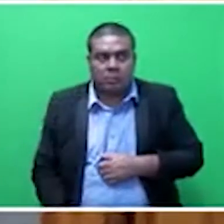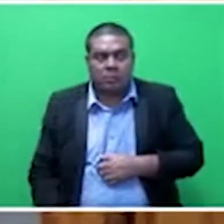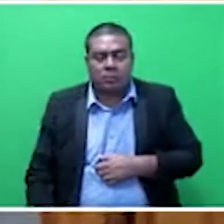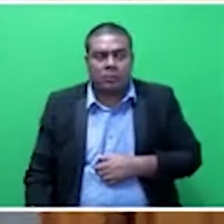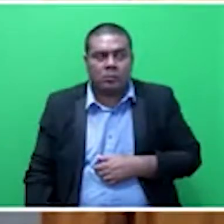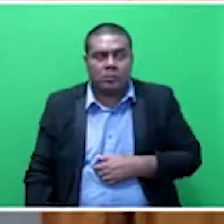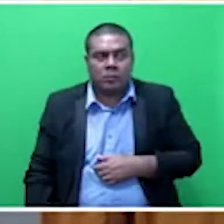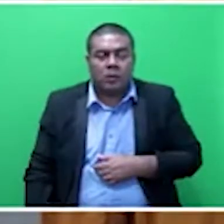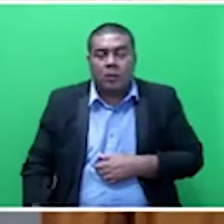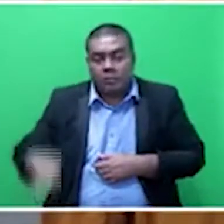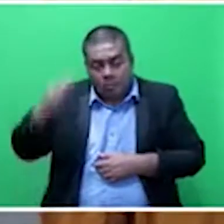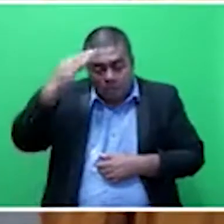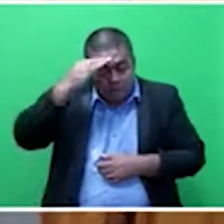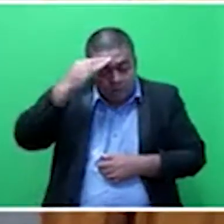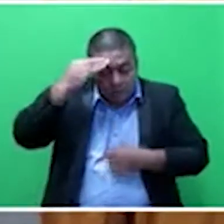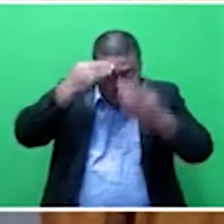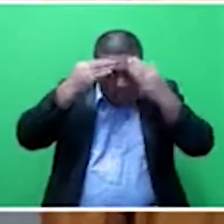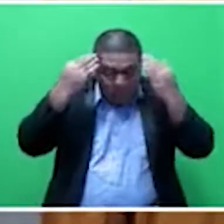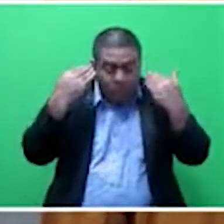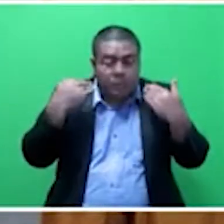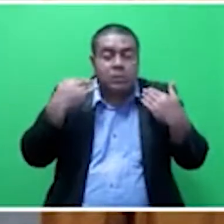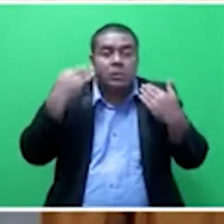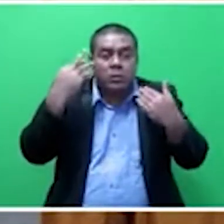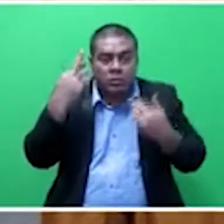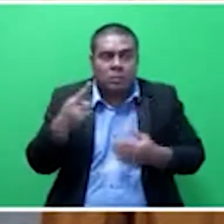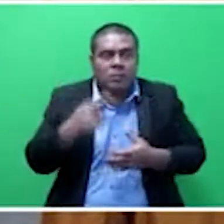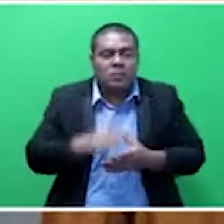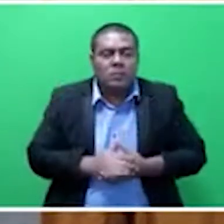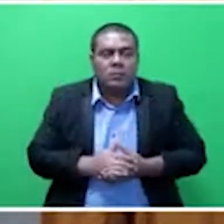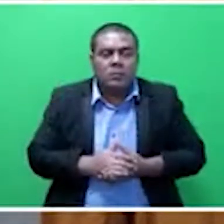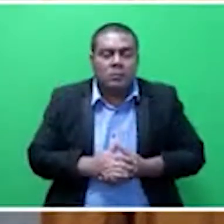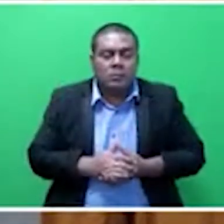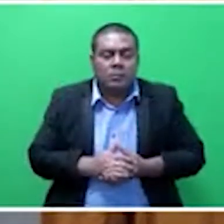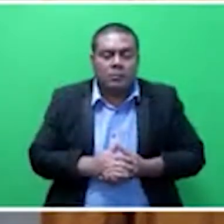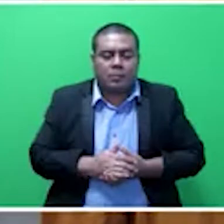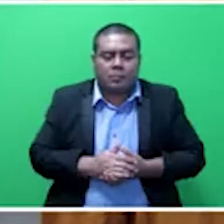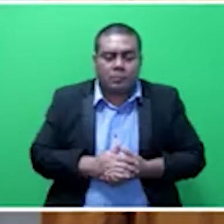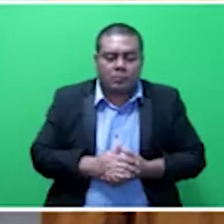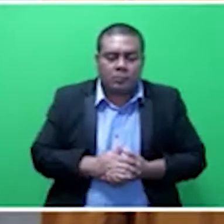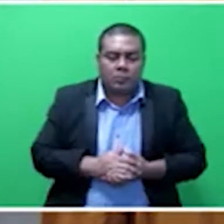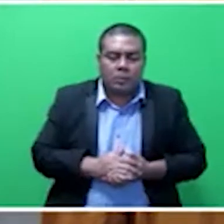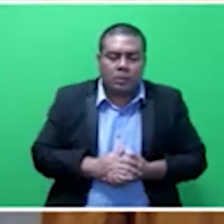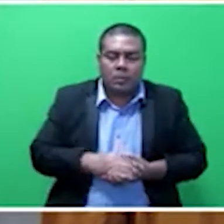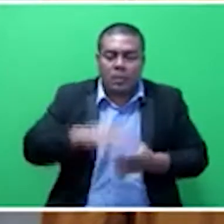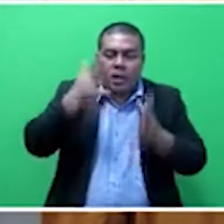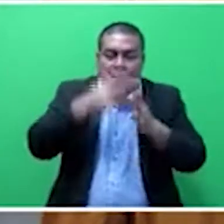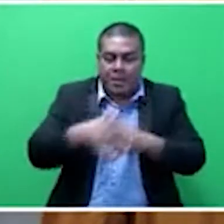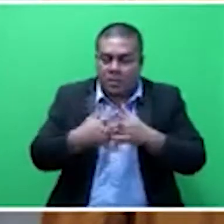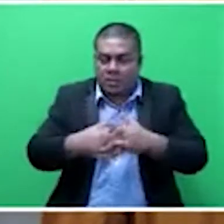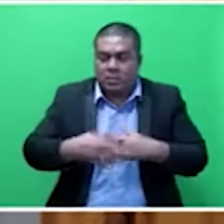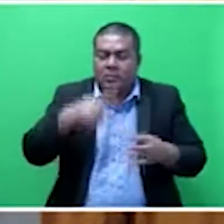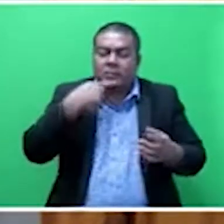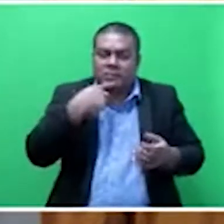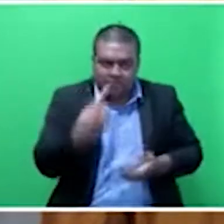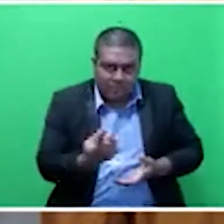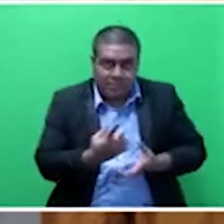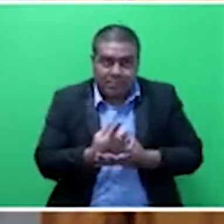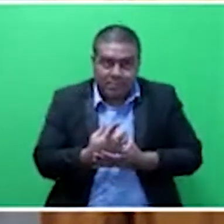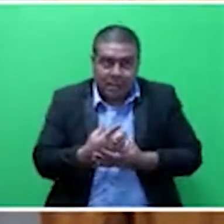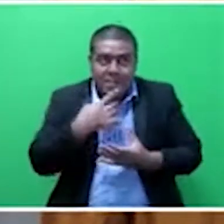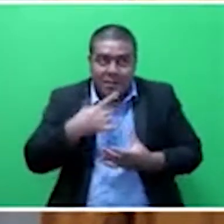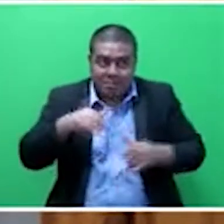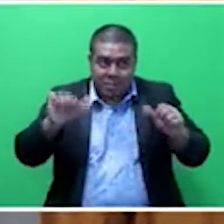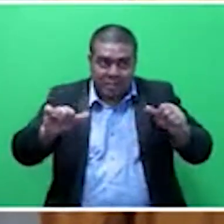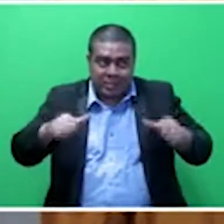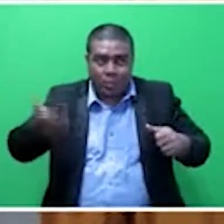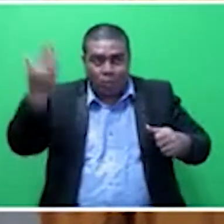Mr. Speaker, sir, late George Washington first USA President has said, and I quote, "Agriculture is the most helpful,